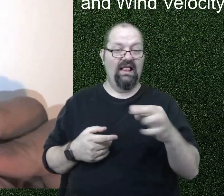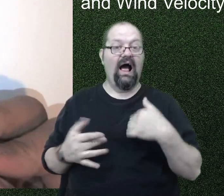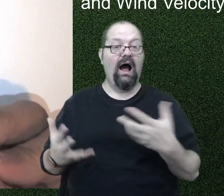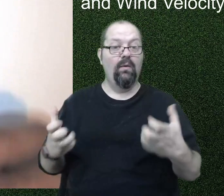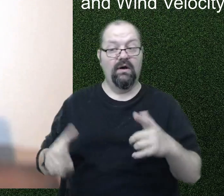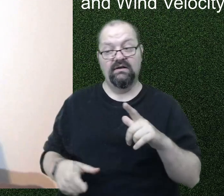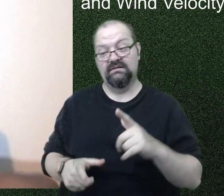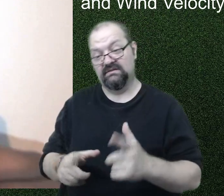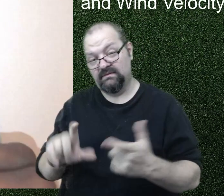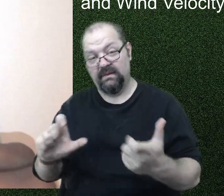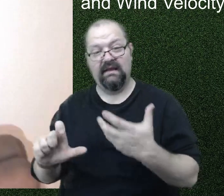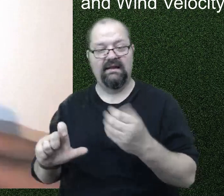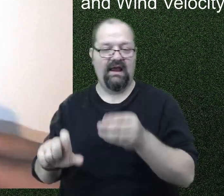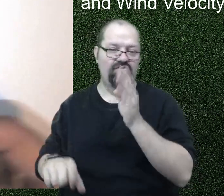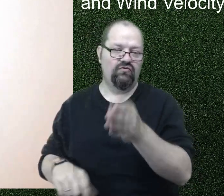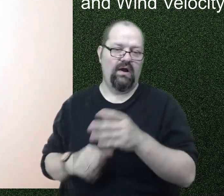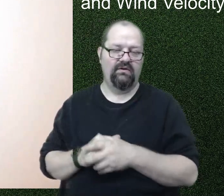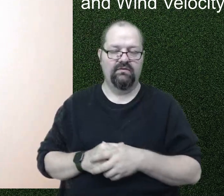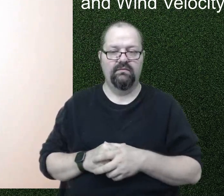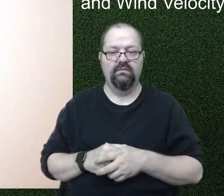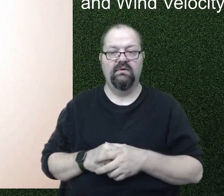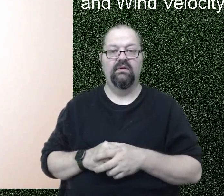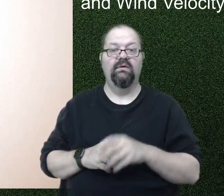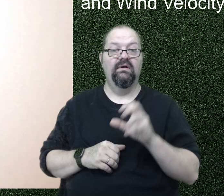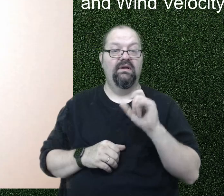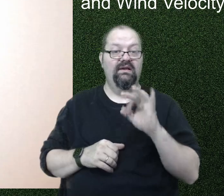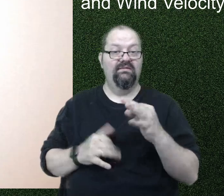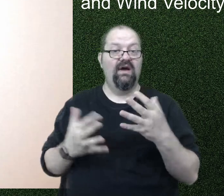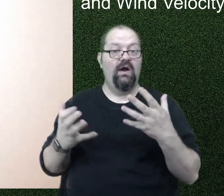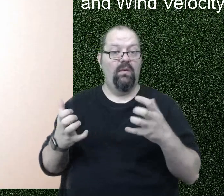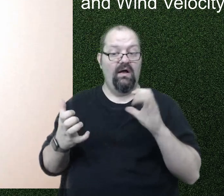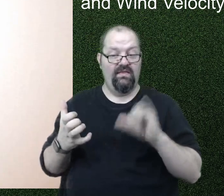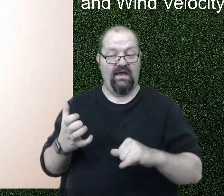and direction. So in order to get the resultant